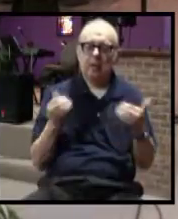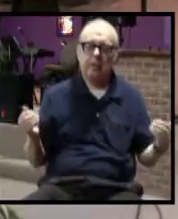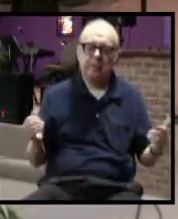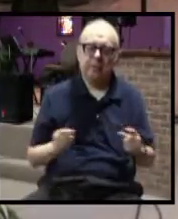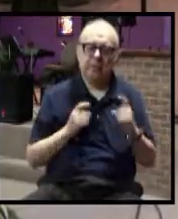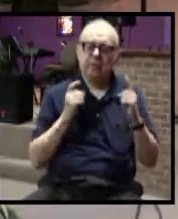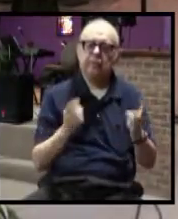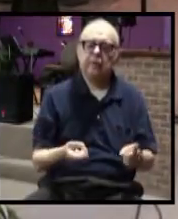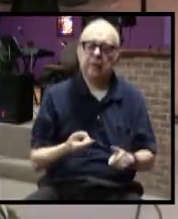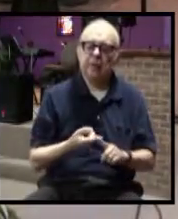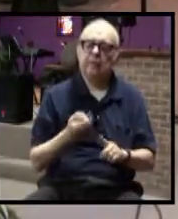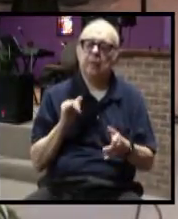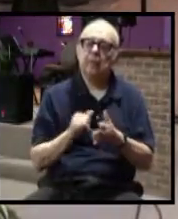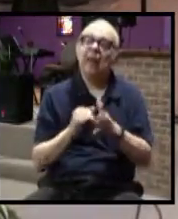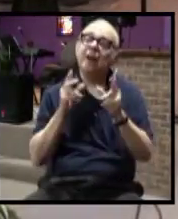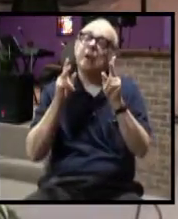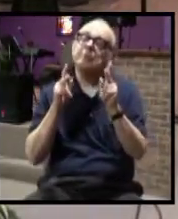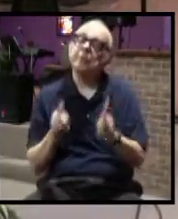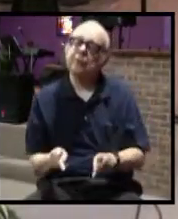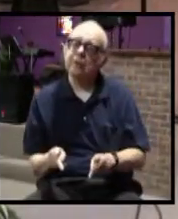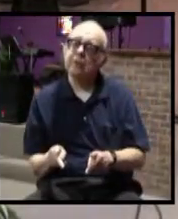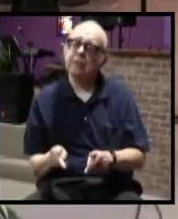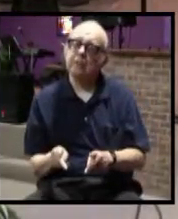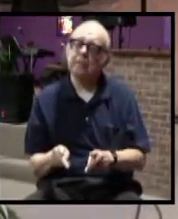learned how to separate the sin from the individual.